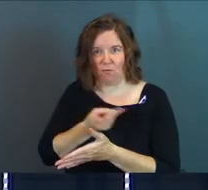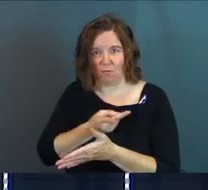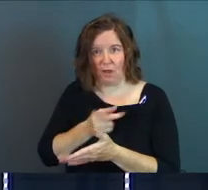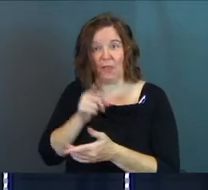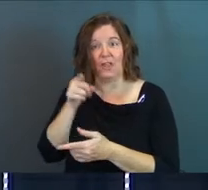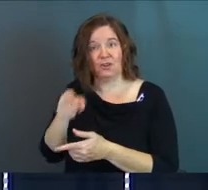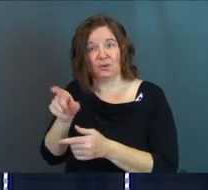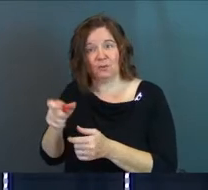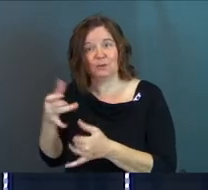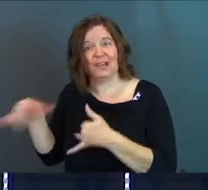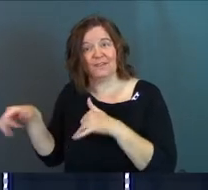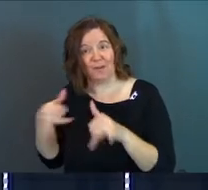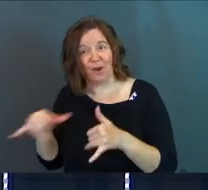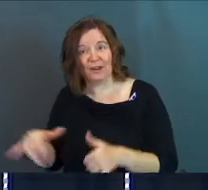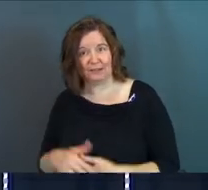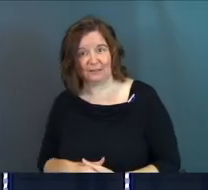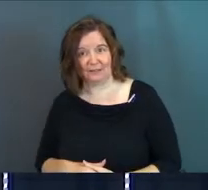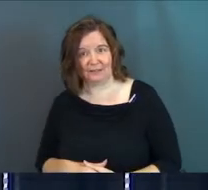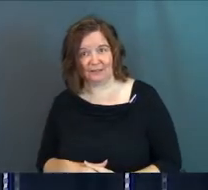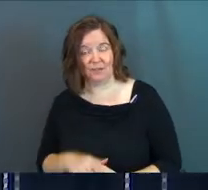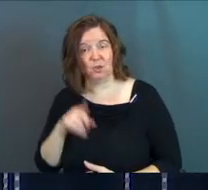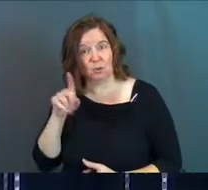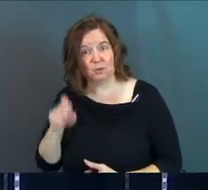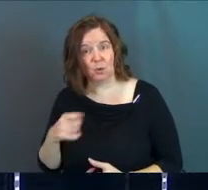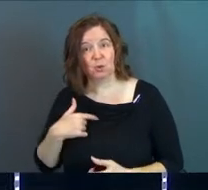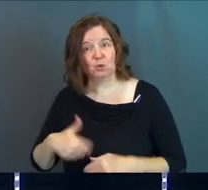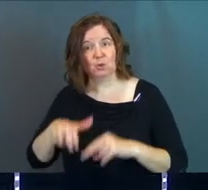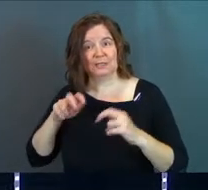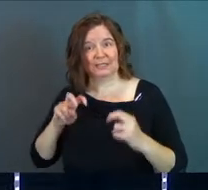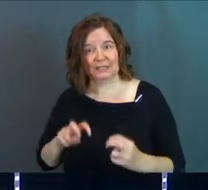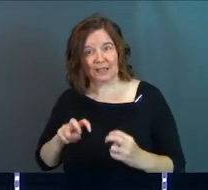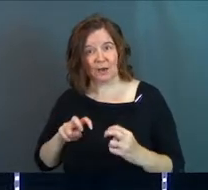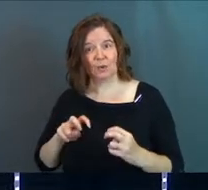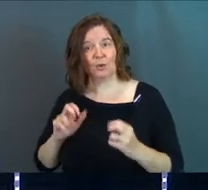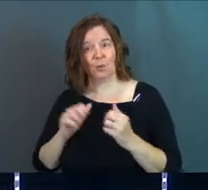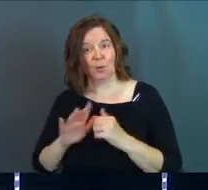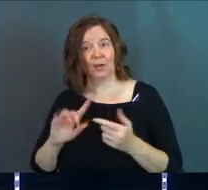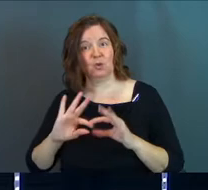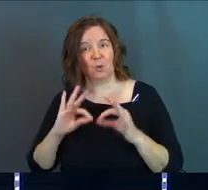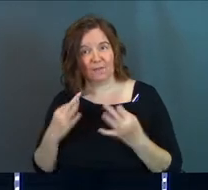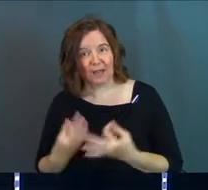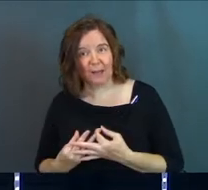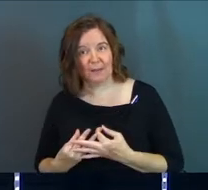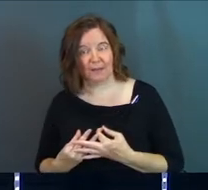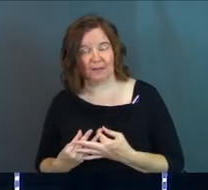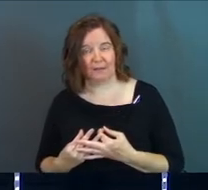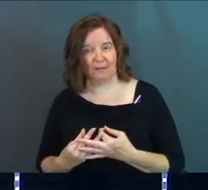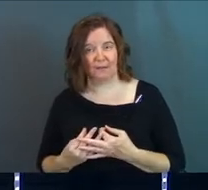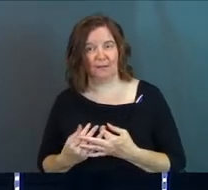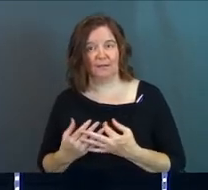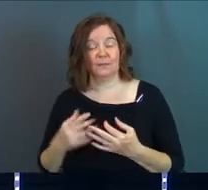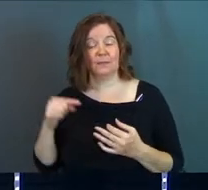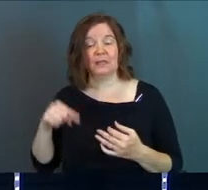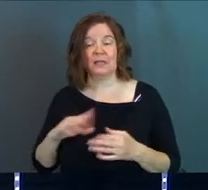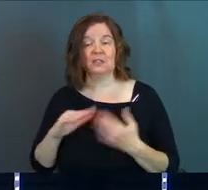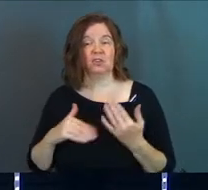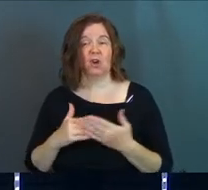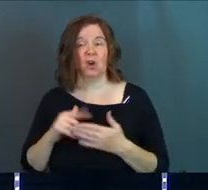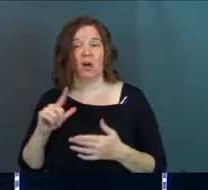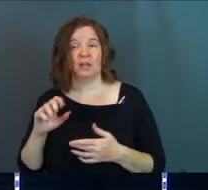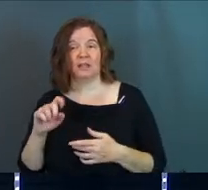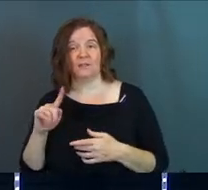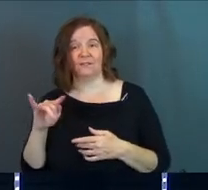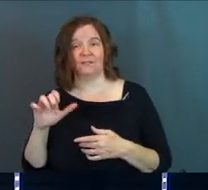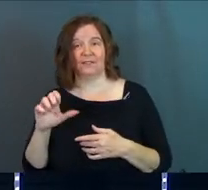you were supposed to have a party. You were supposed to sit down with your family. This is all in